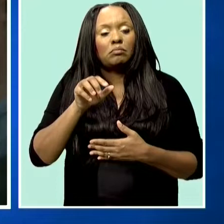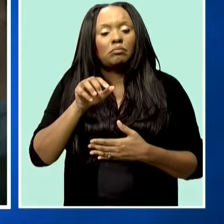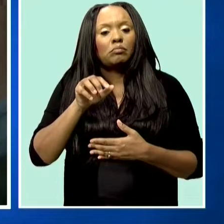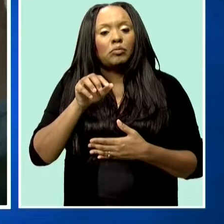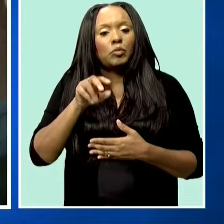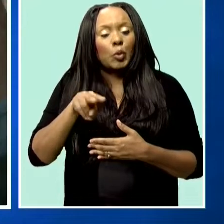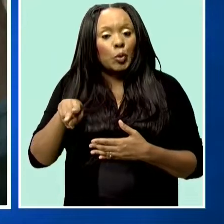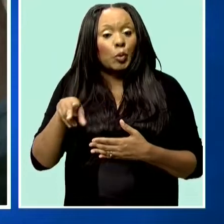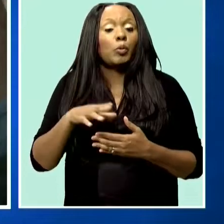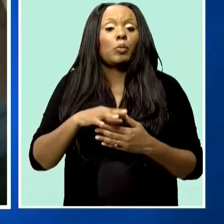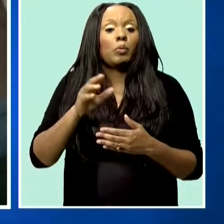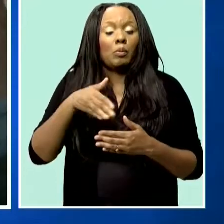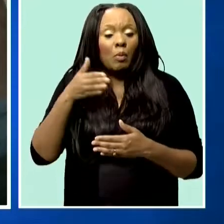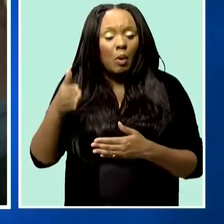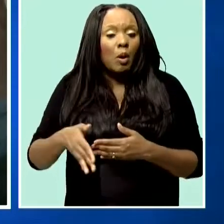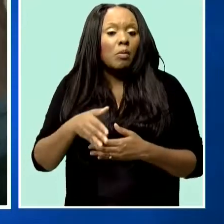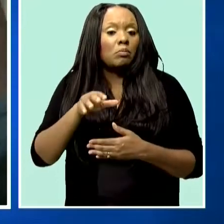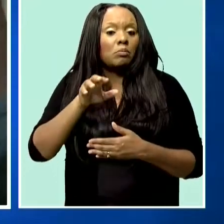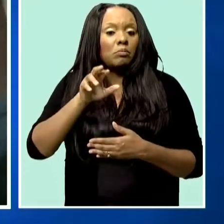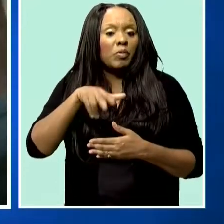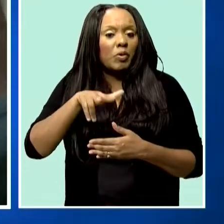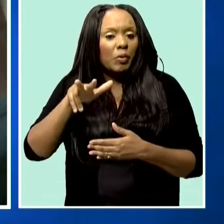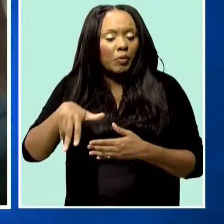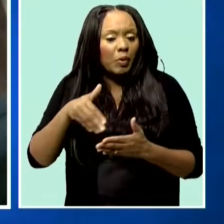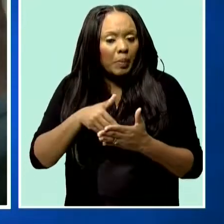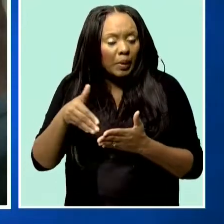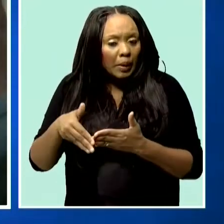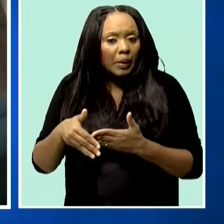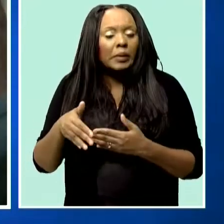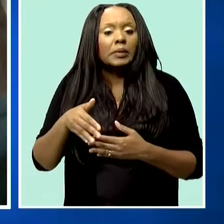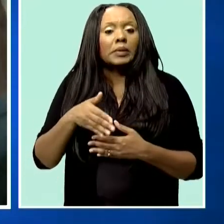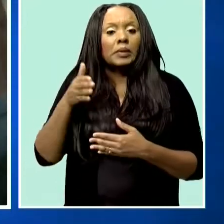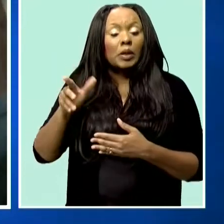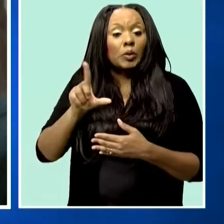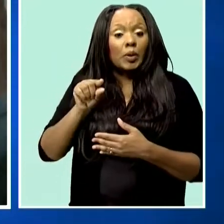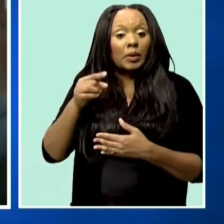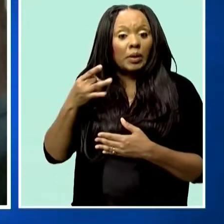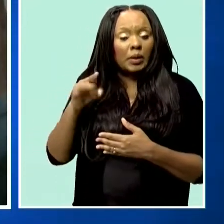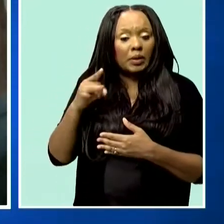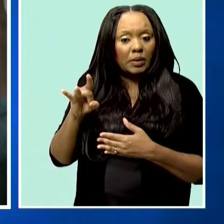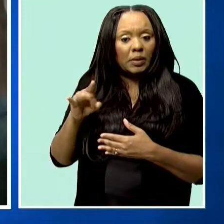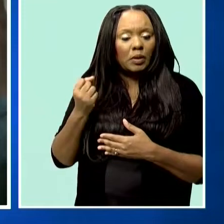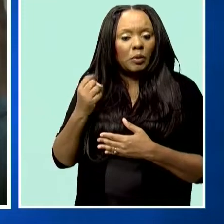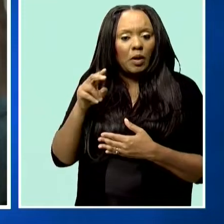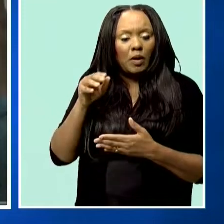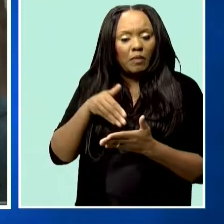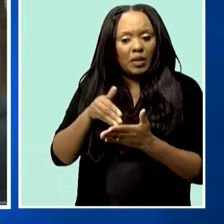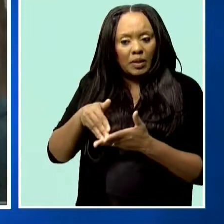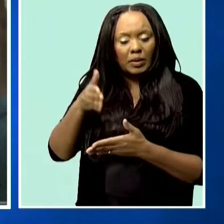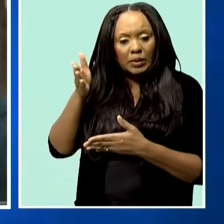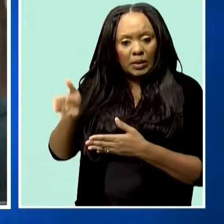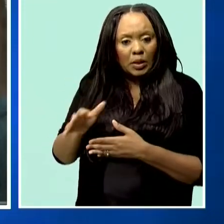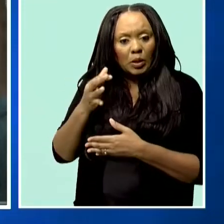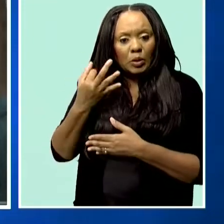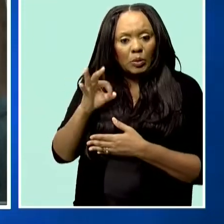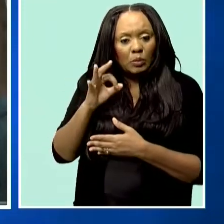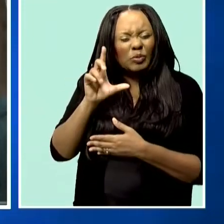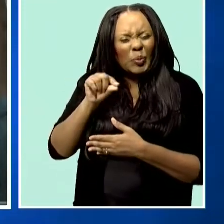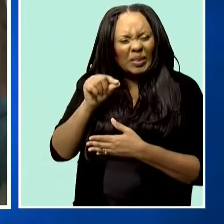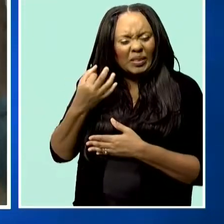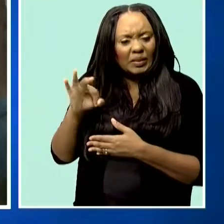$122.1 million, 2017, $33 million, 2018, $12 million,